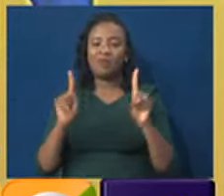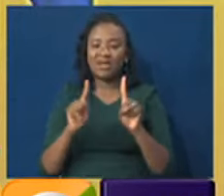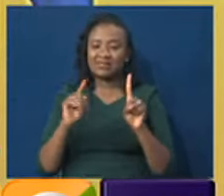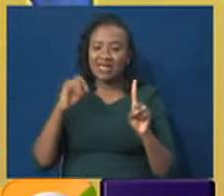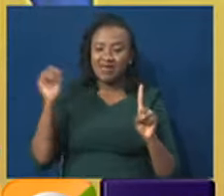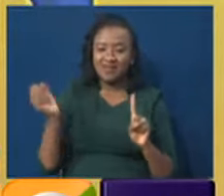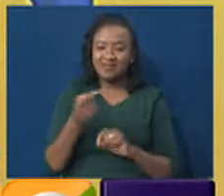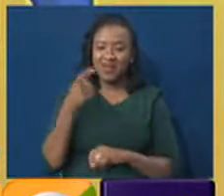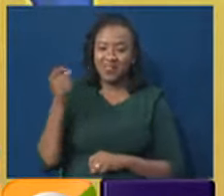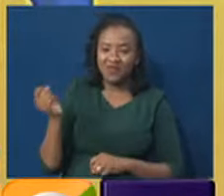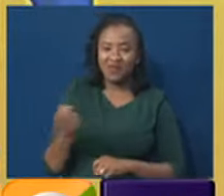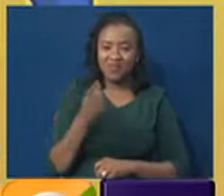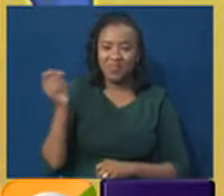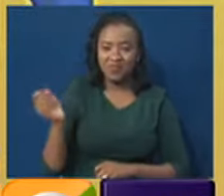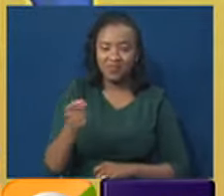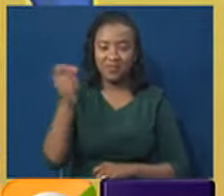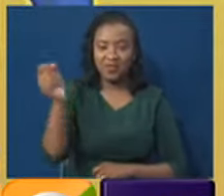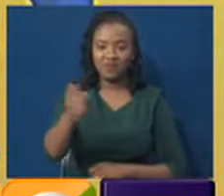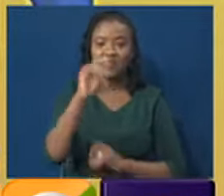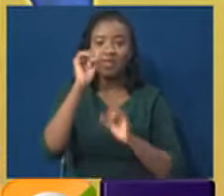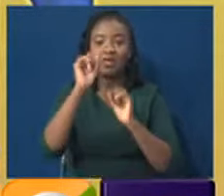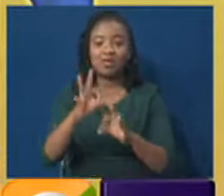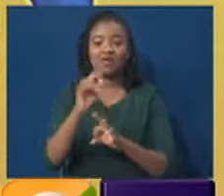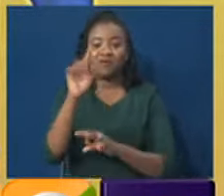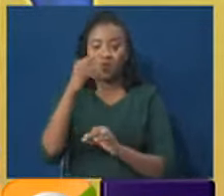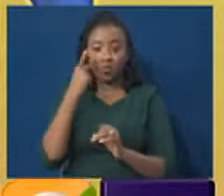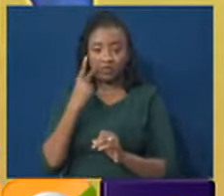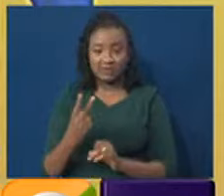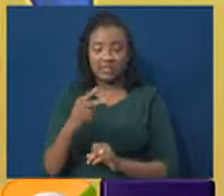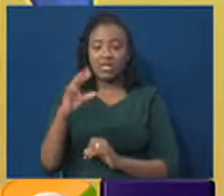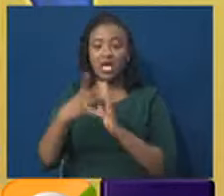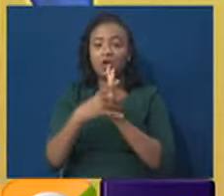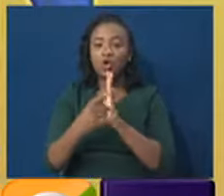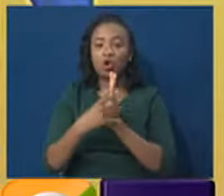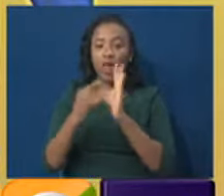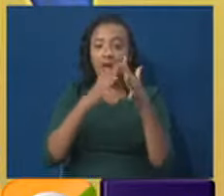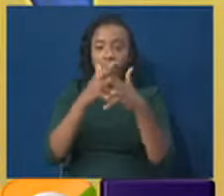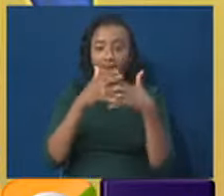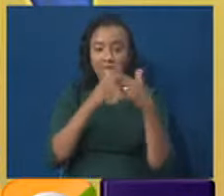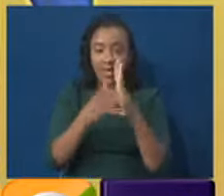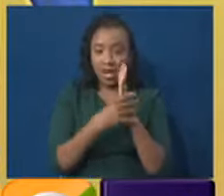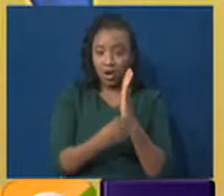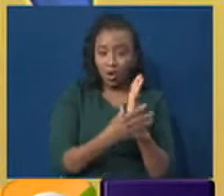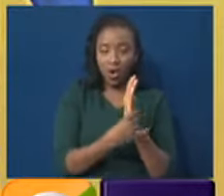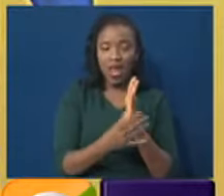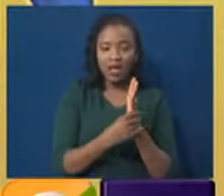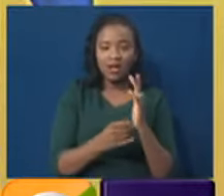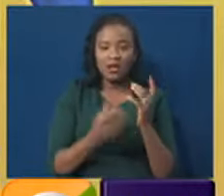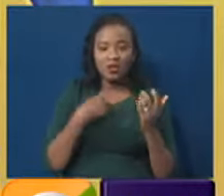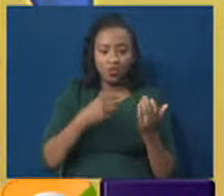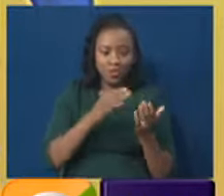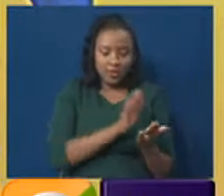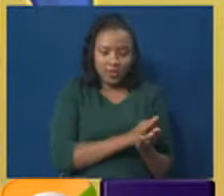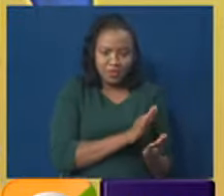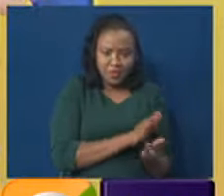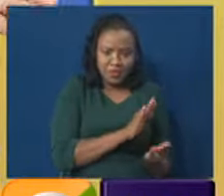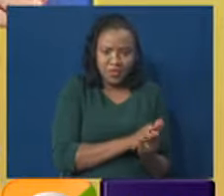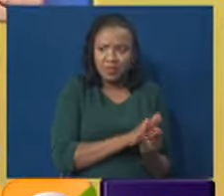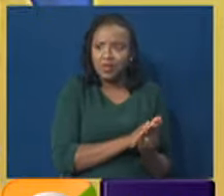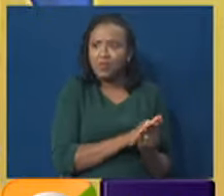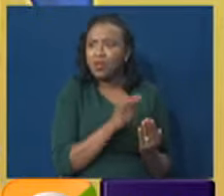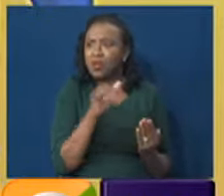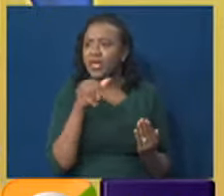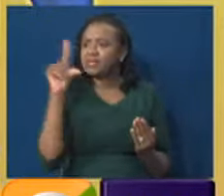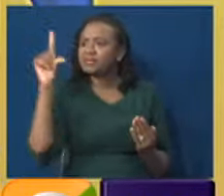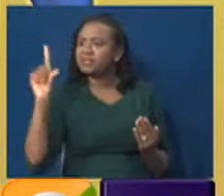mwezi ukiangalia ile US dollars, dola ya Kimarekani ambao sisi tunaweka tukikojea mambo ya kuwe bora